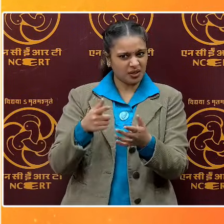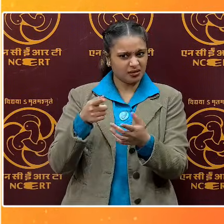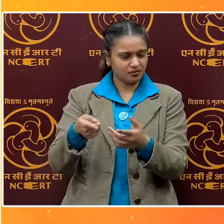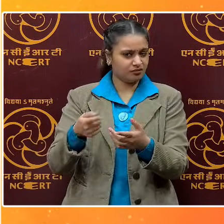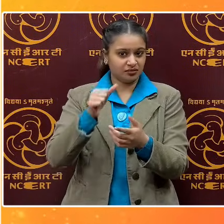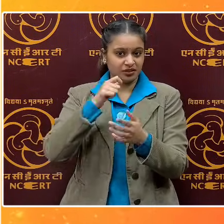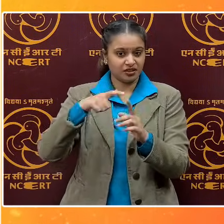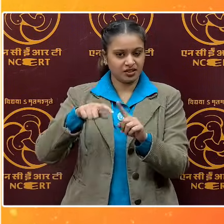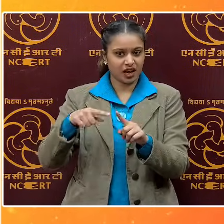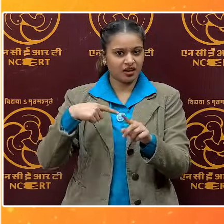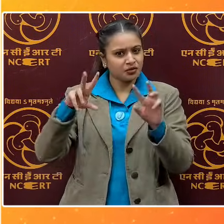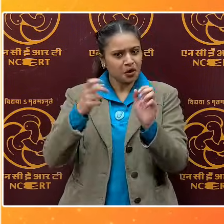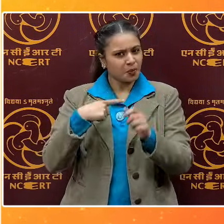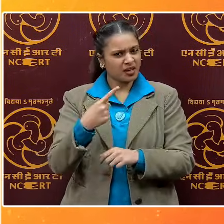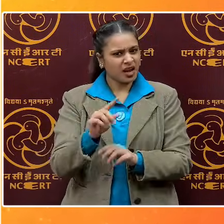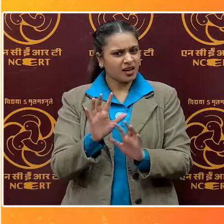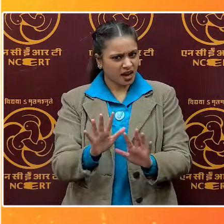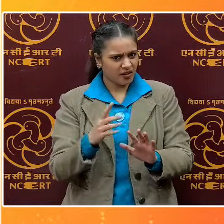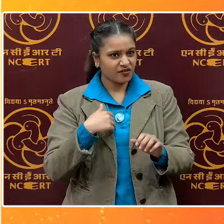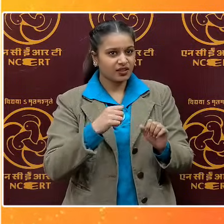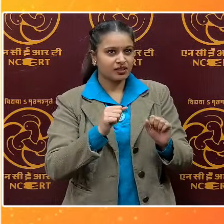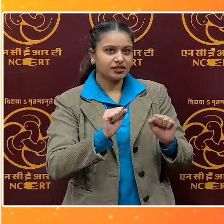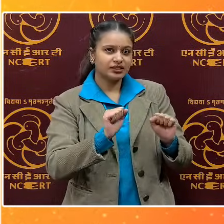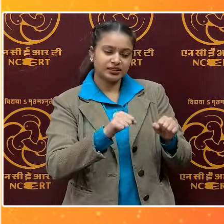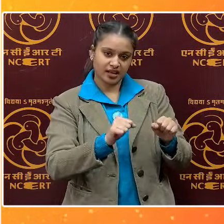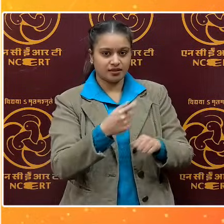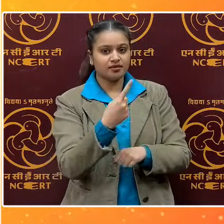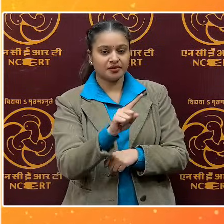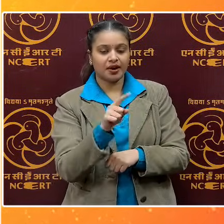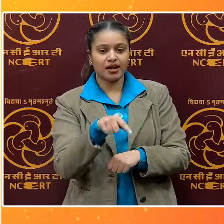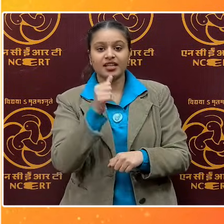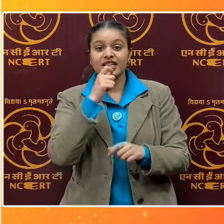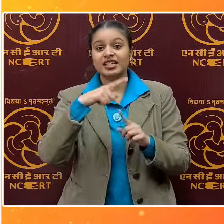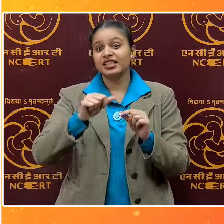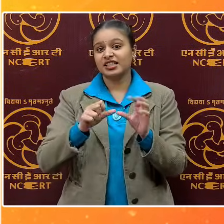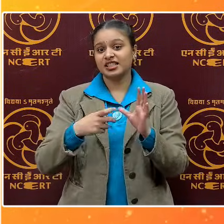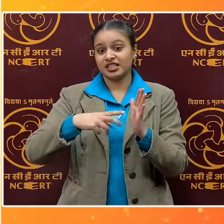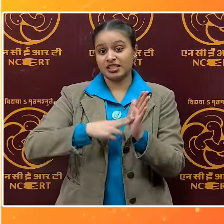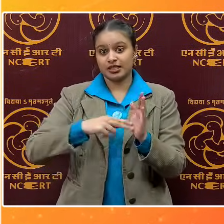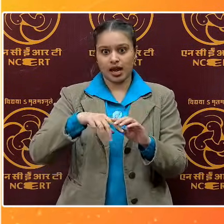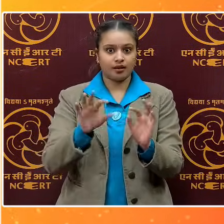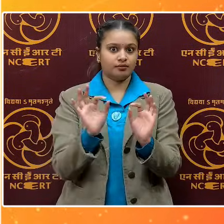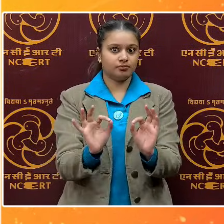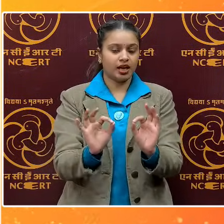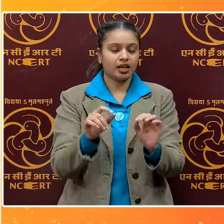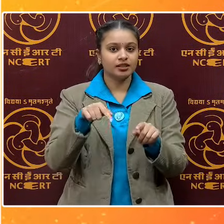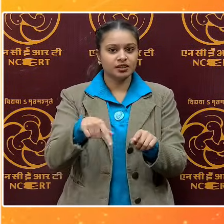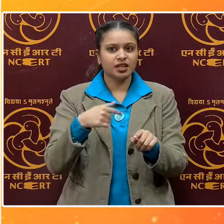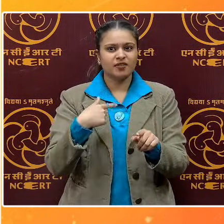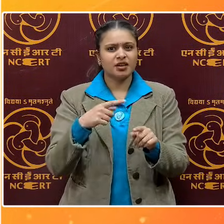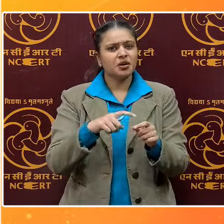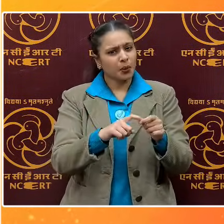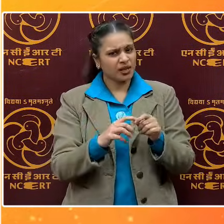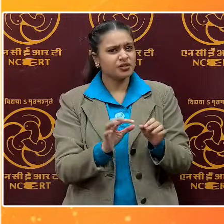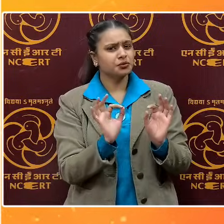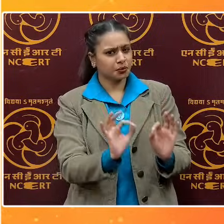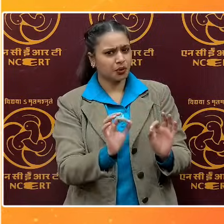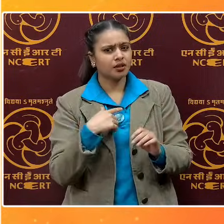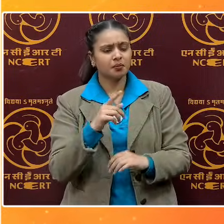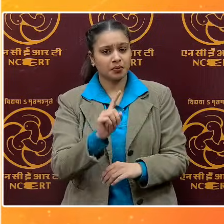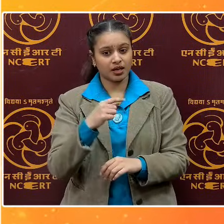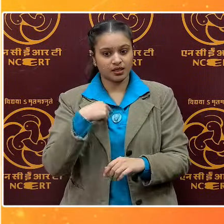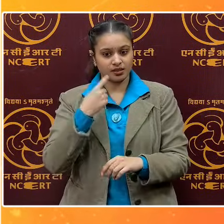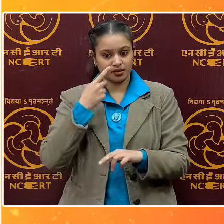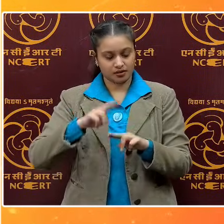right? Yes. What a tank. What a tank, So, okay. Yeah, and this is very apt question, Harpreet, because when I was